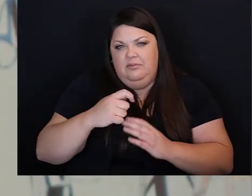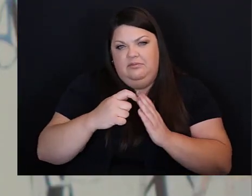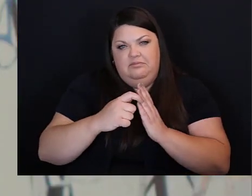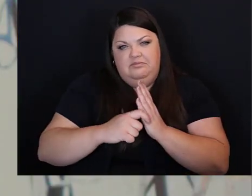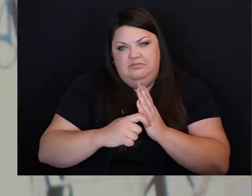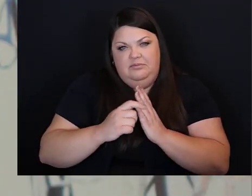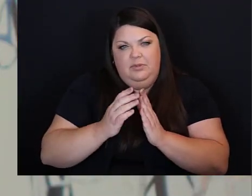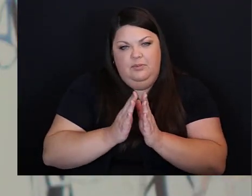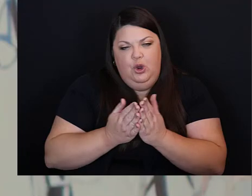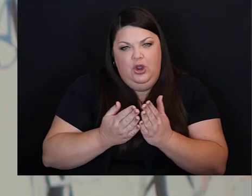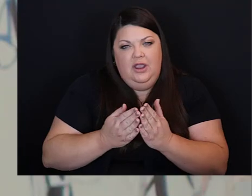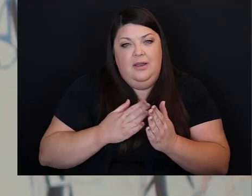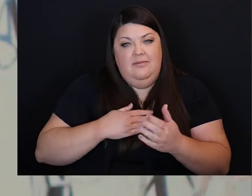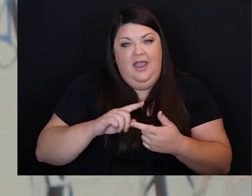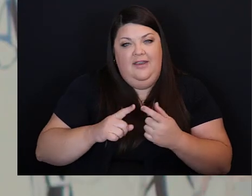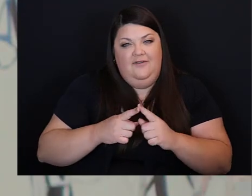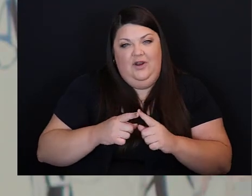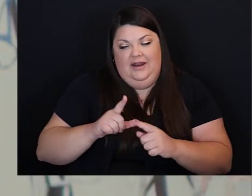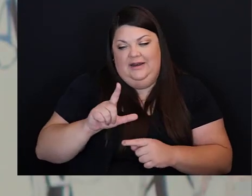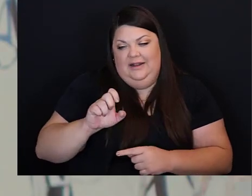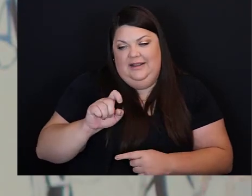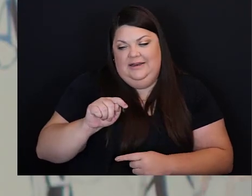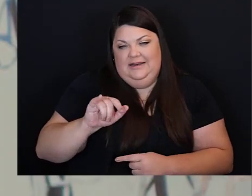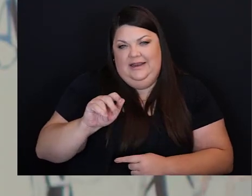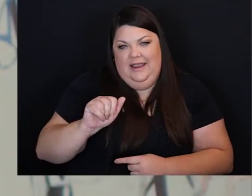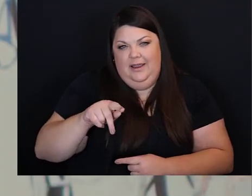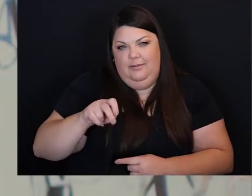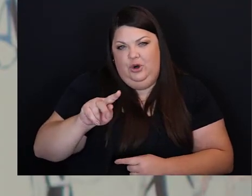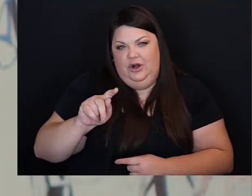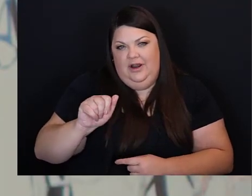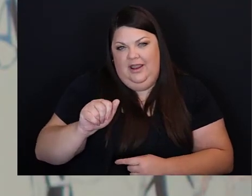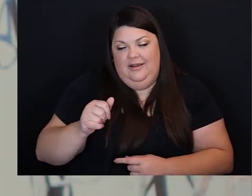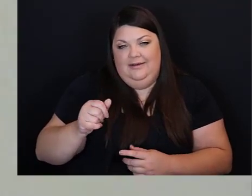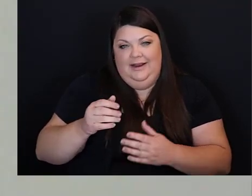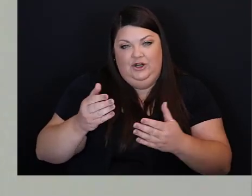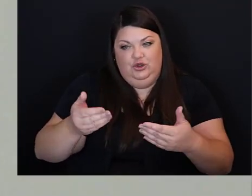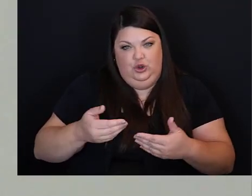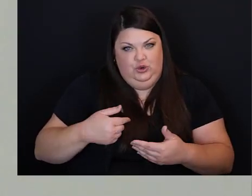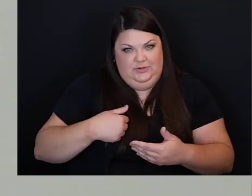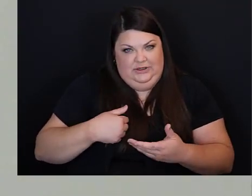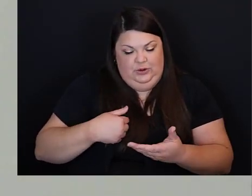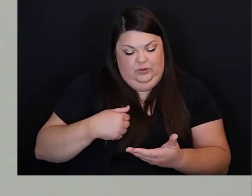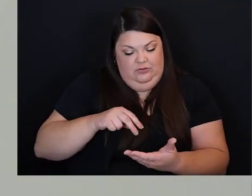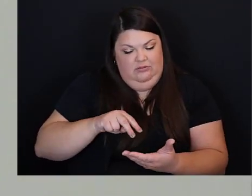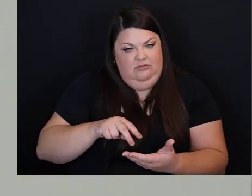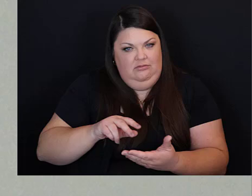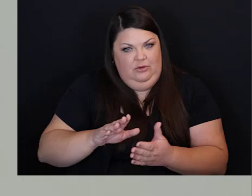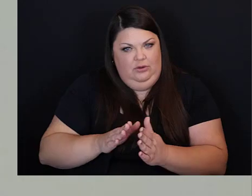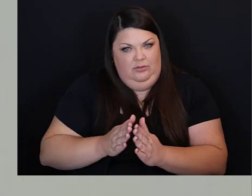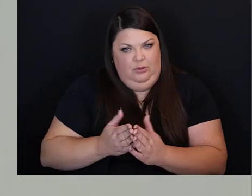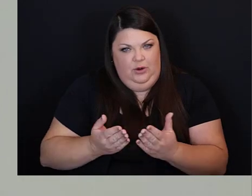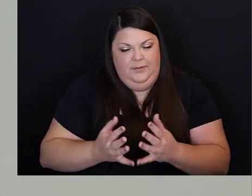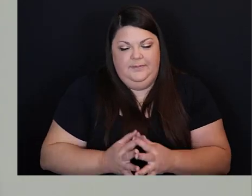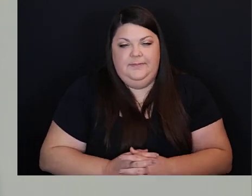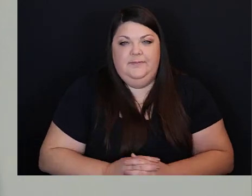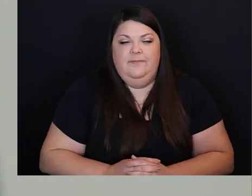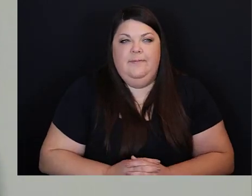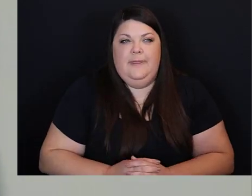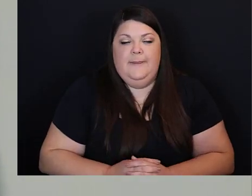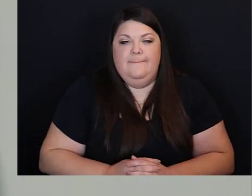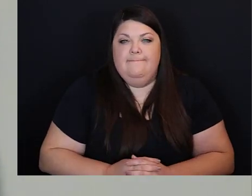my friend Latia Perta introduced to me. It talks